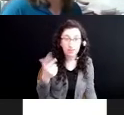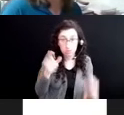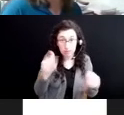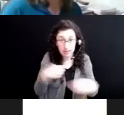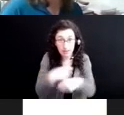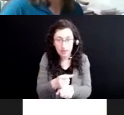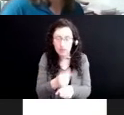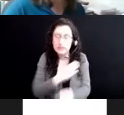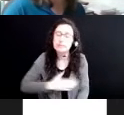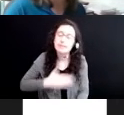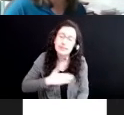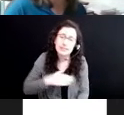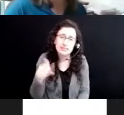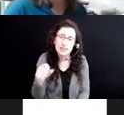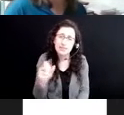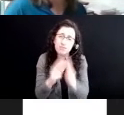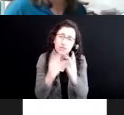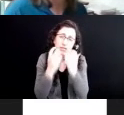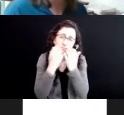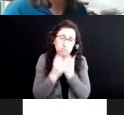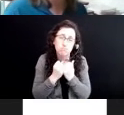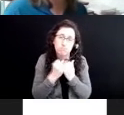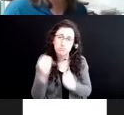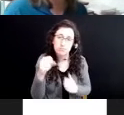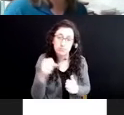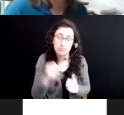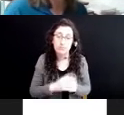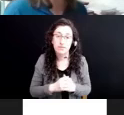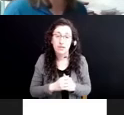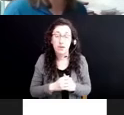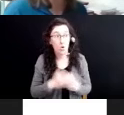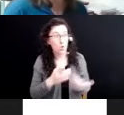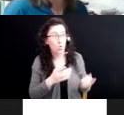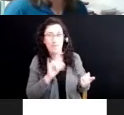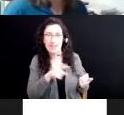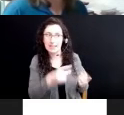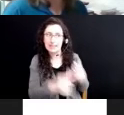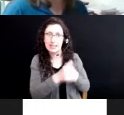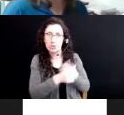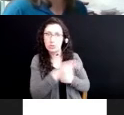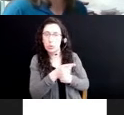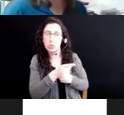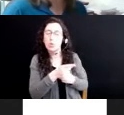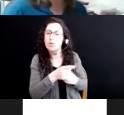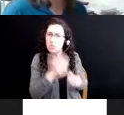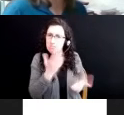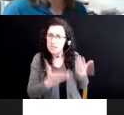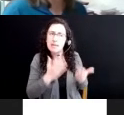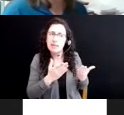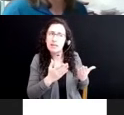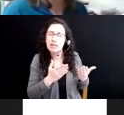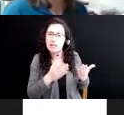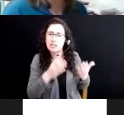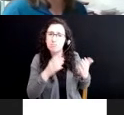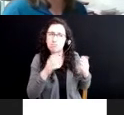very valuable. If you need to address a hazard, that's totally reasonable. But perhaps instead of taking the